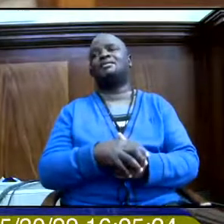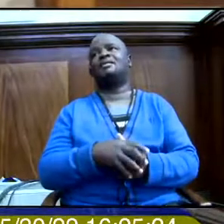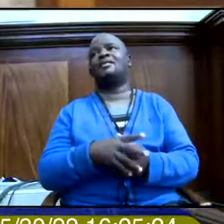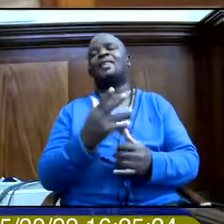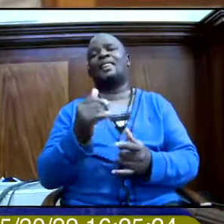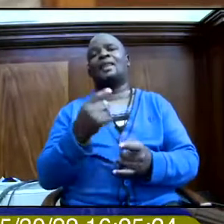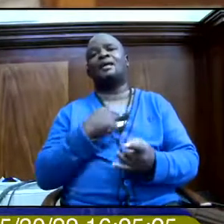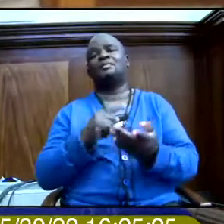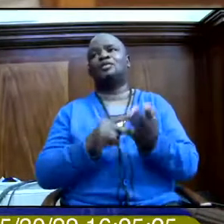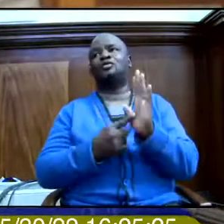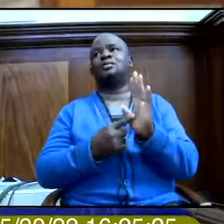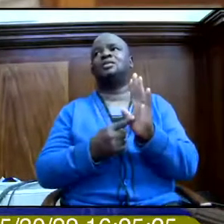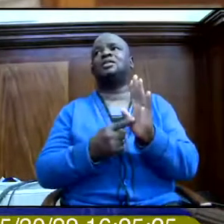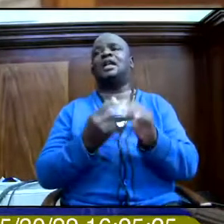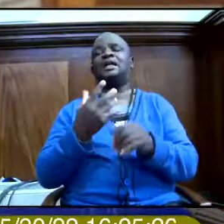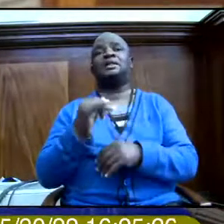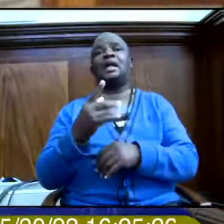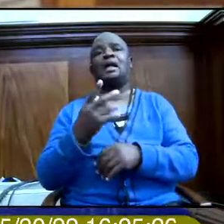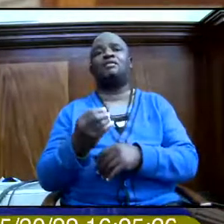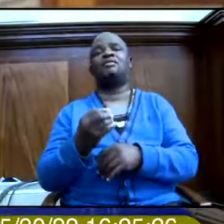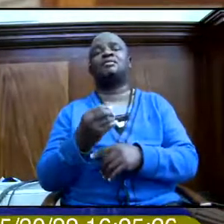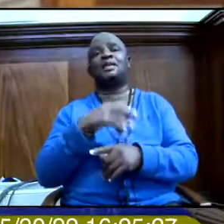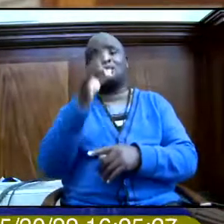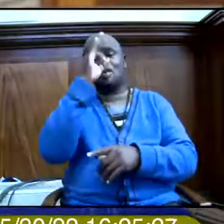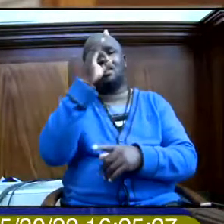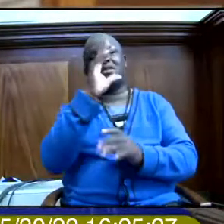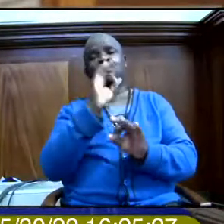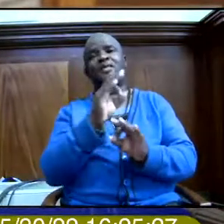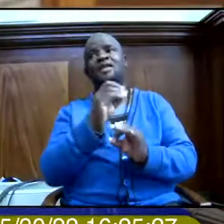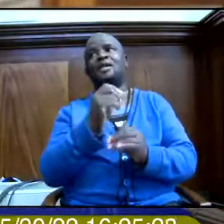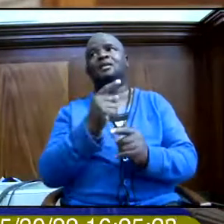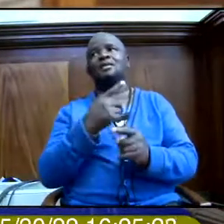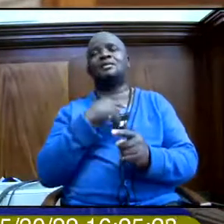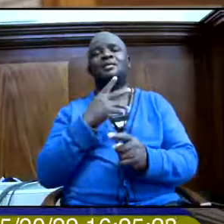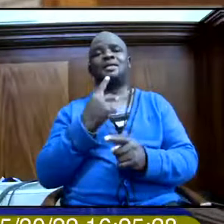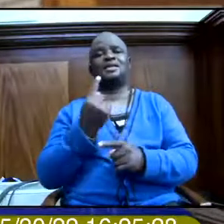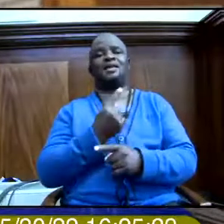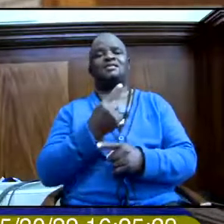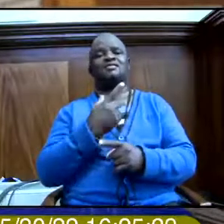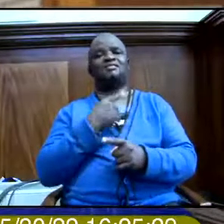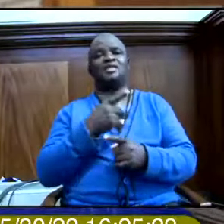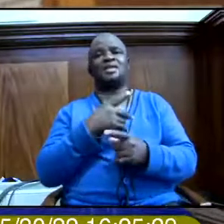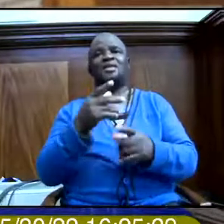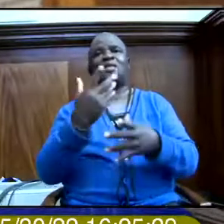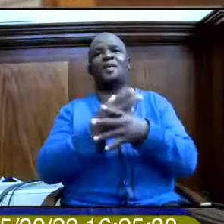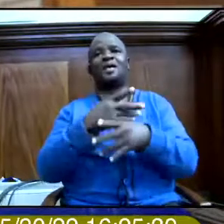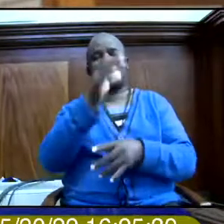demonstrate that we still have effective policy so i will police my own time